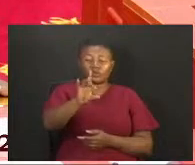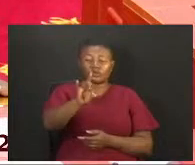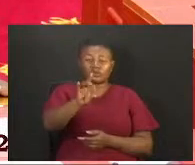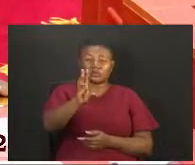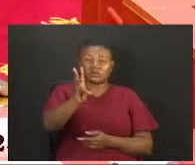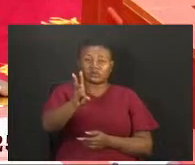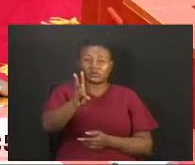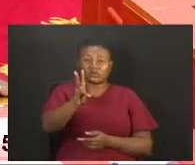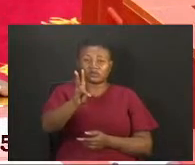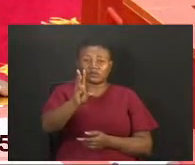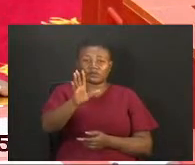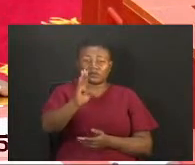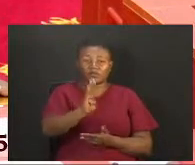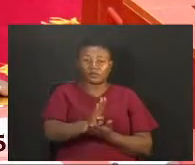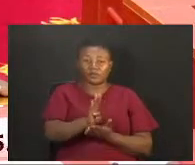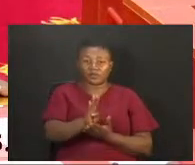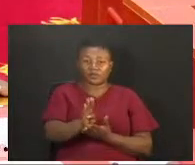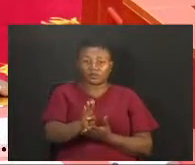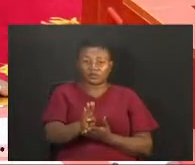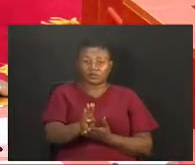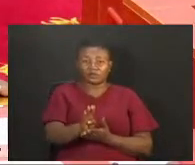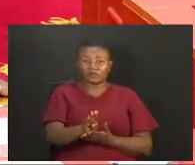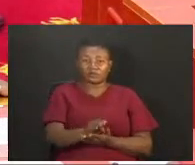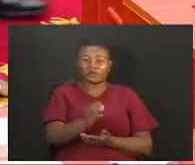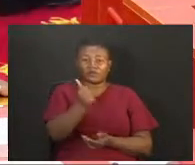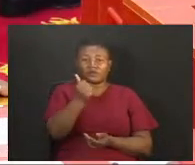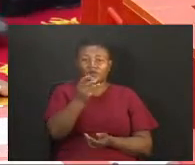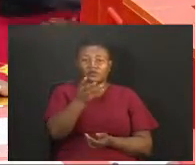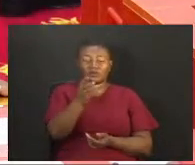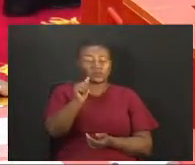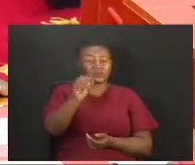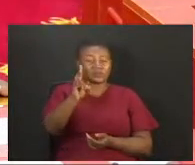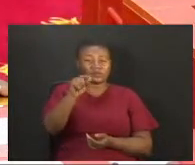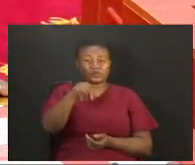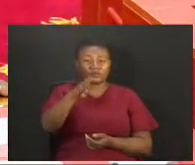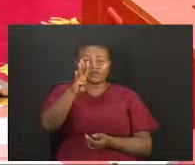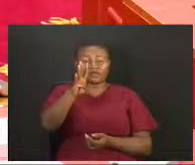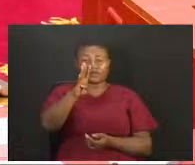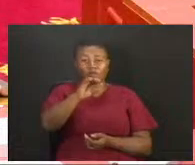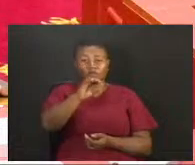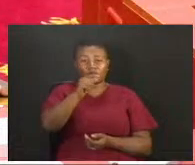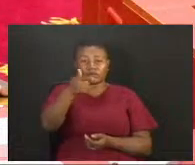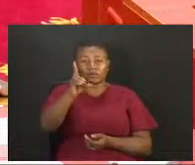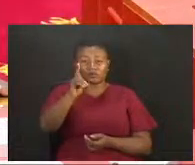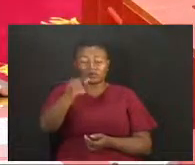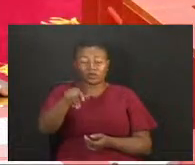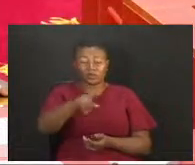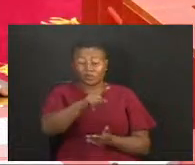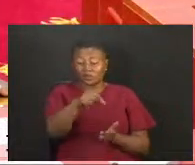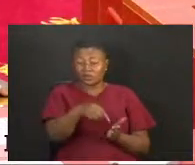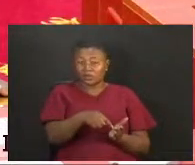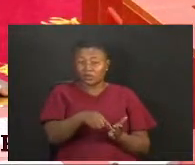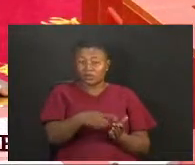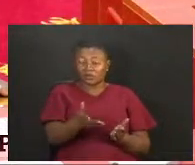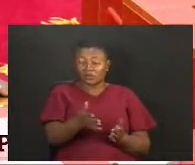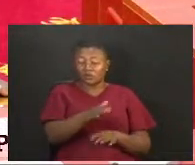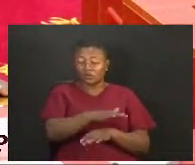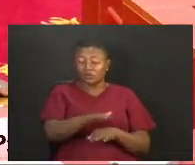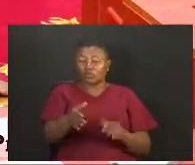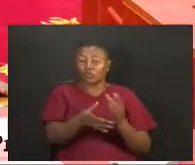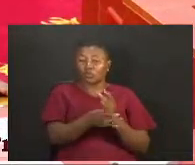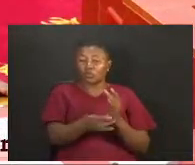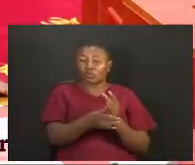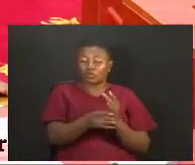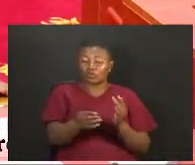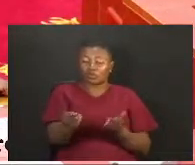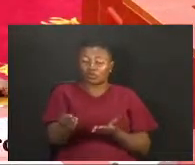billion, or 17.4% of GDP. The projection is underpinned by non-oil revenue measures, which are